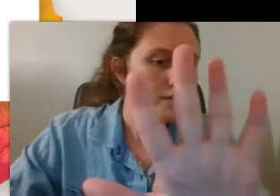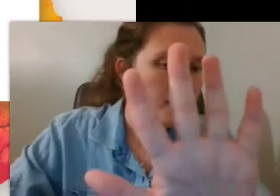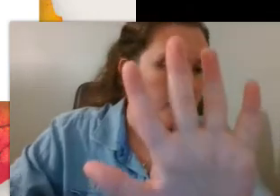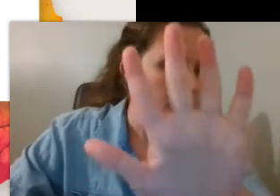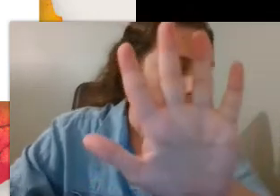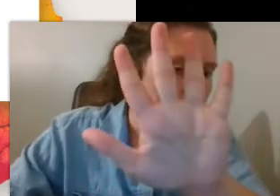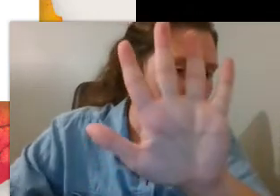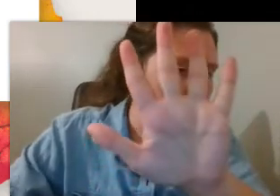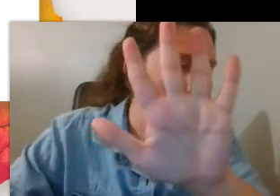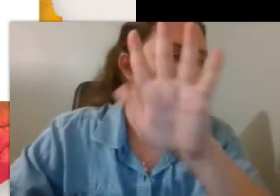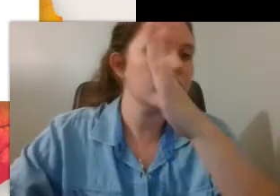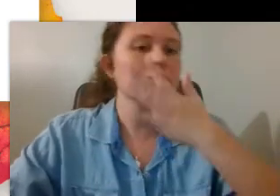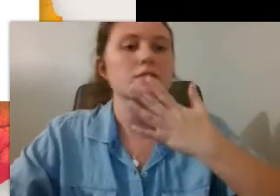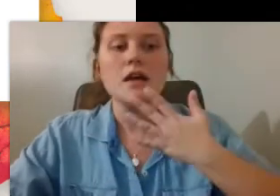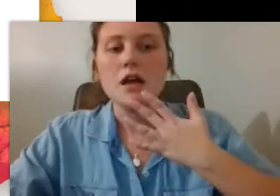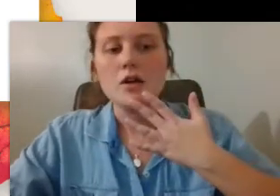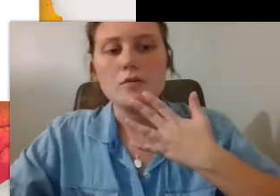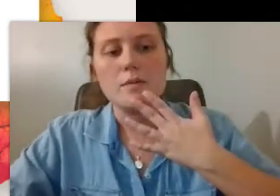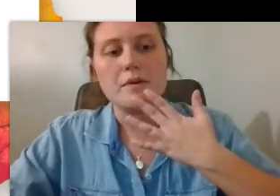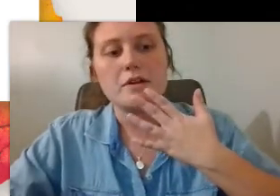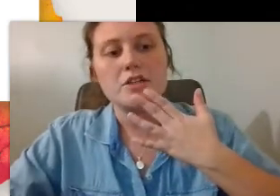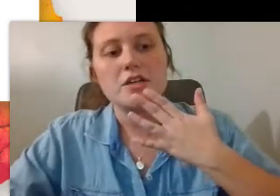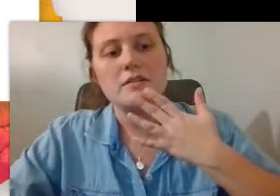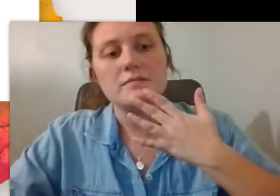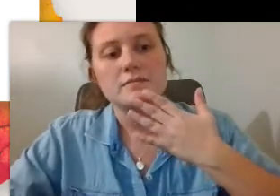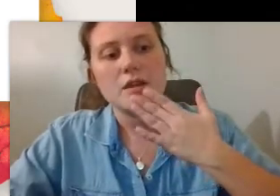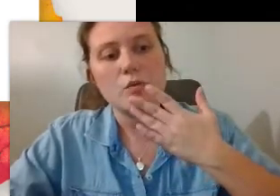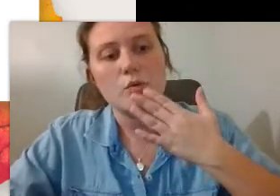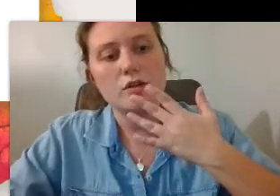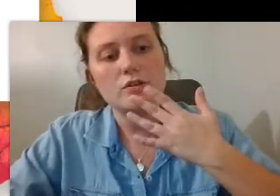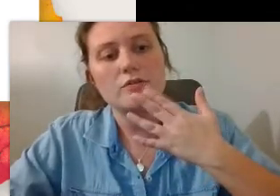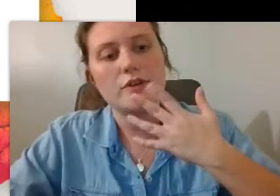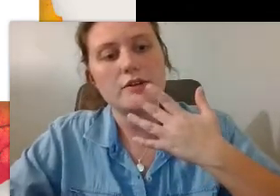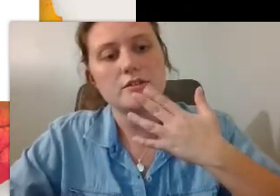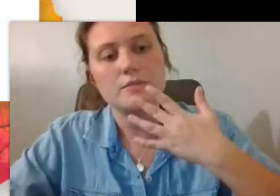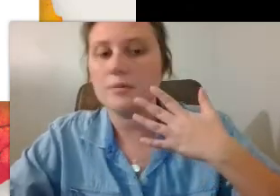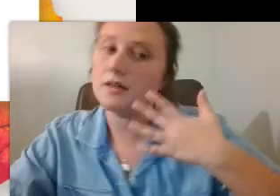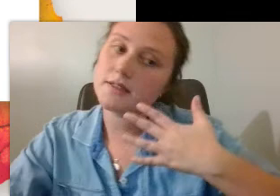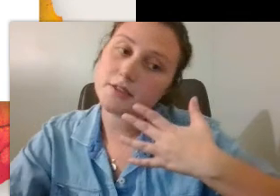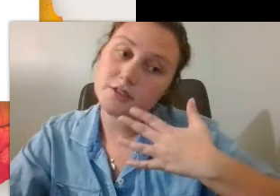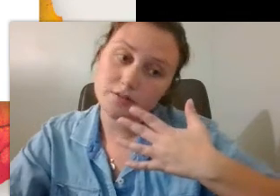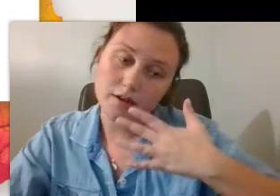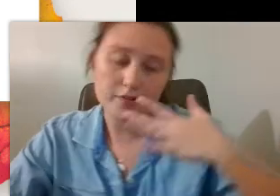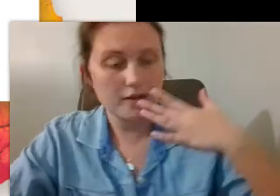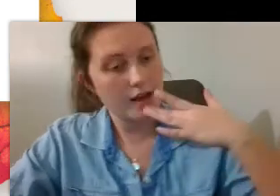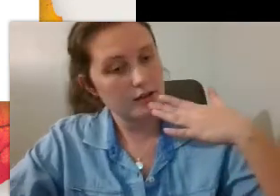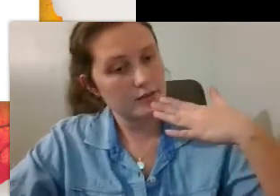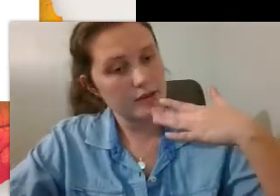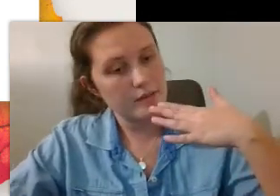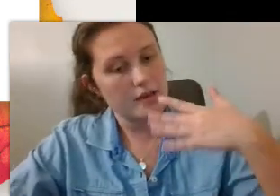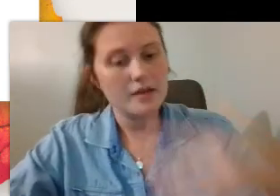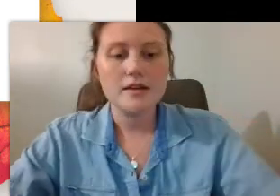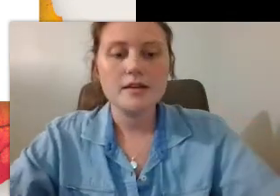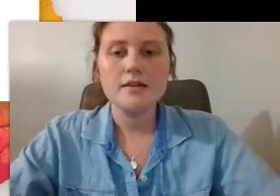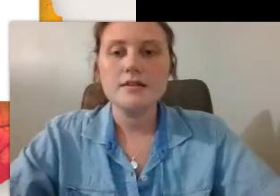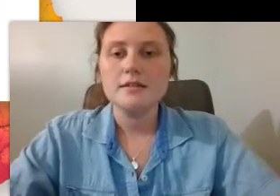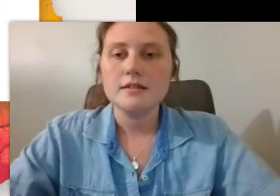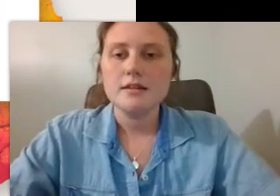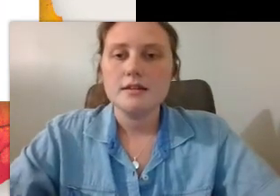Color. Another 5, right by your chin. Wiggle your fingers. Remember, it looks like you're showing off your nails